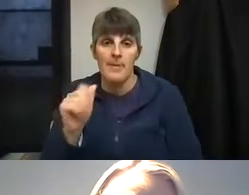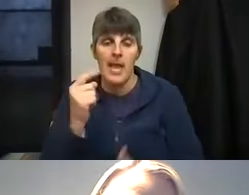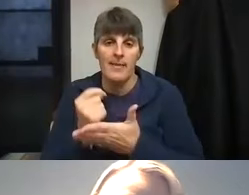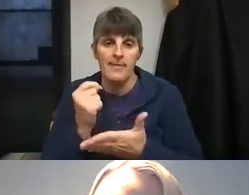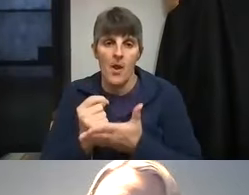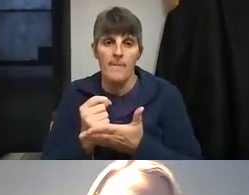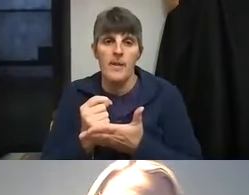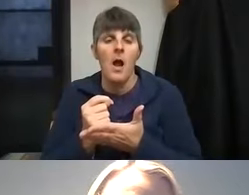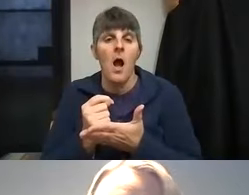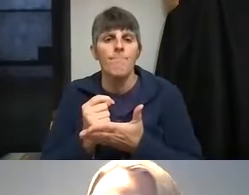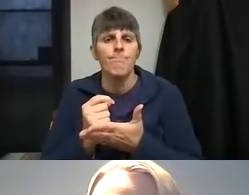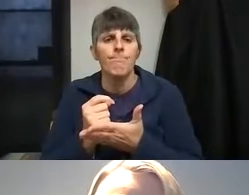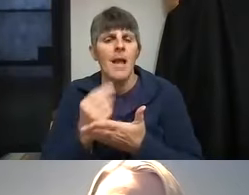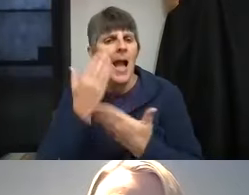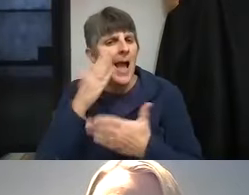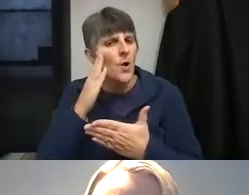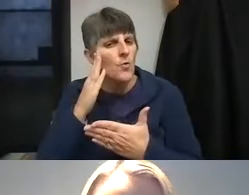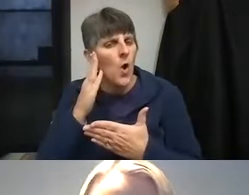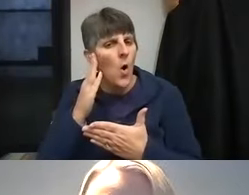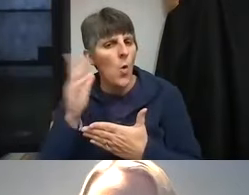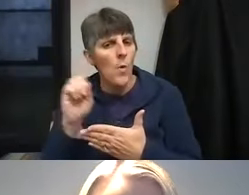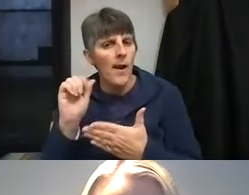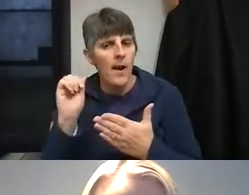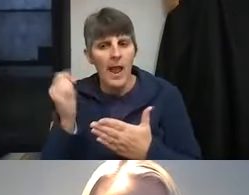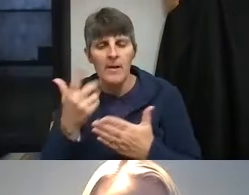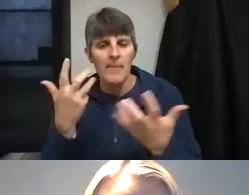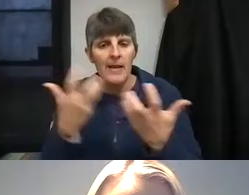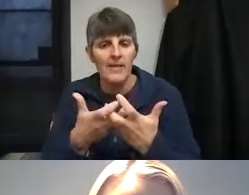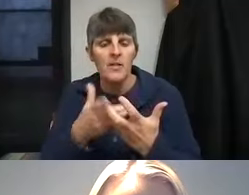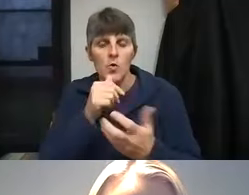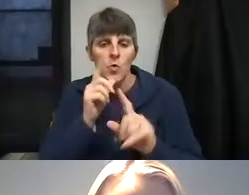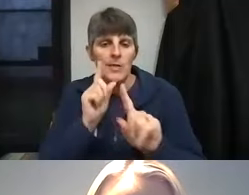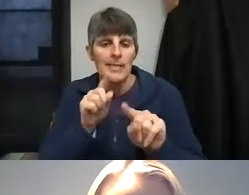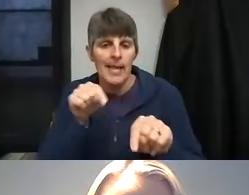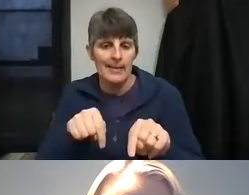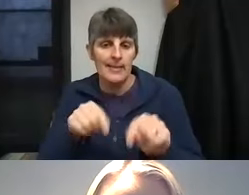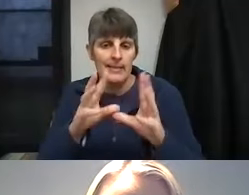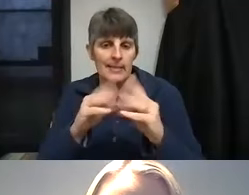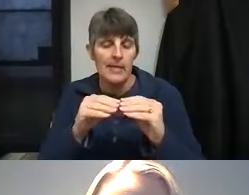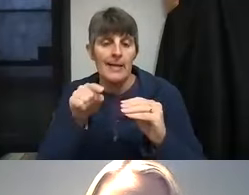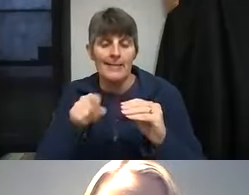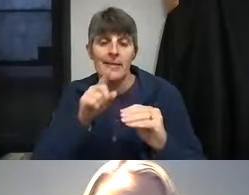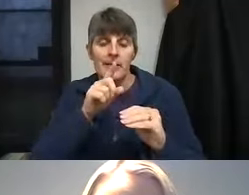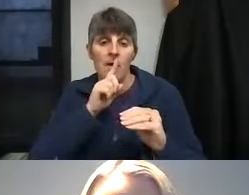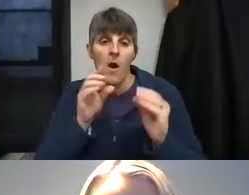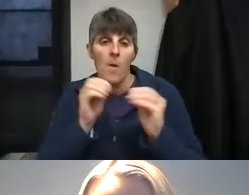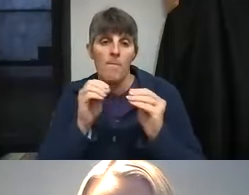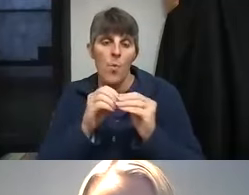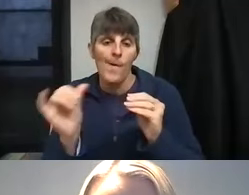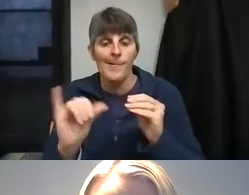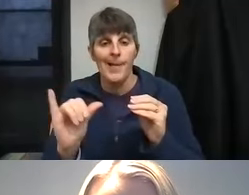therapy. I don't know where everybody is who's attending this. These are more kind of